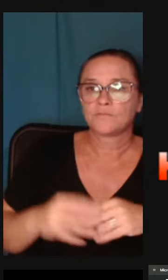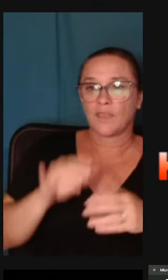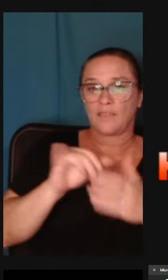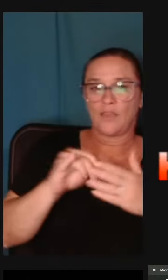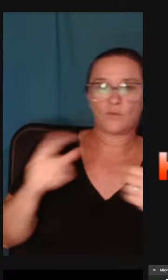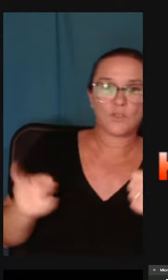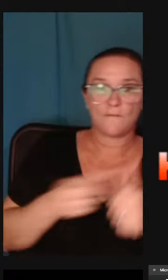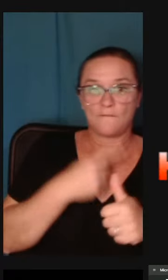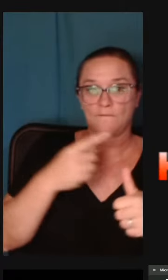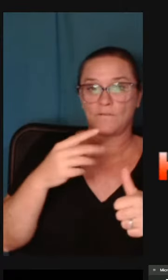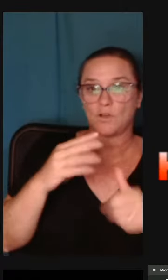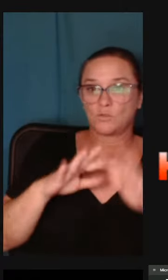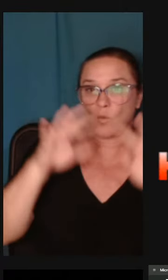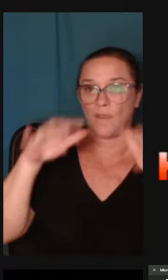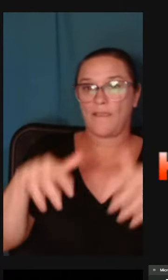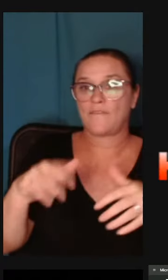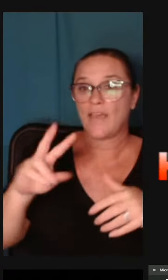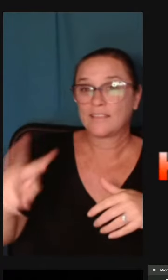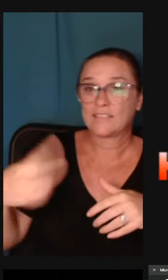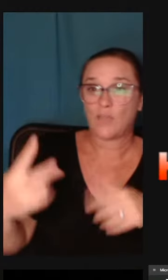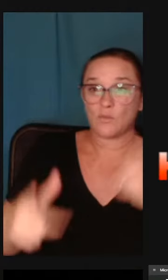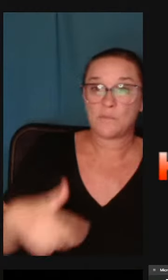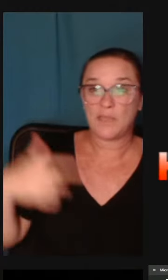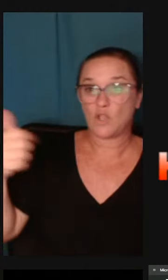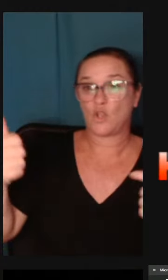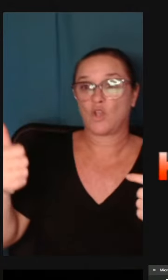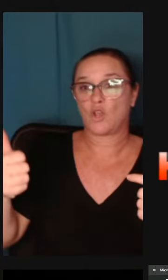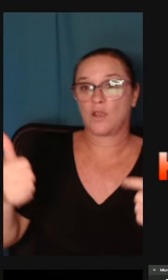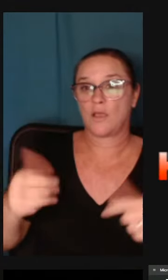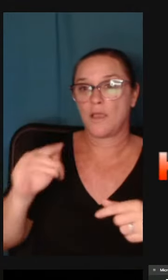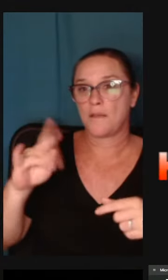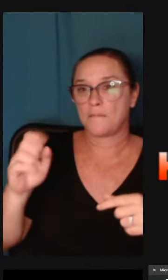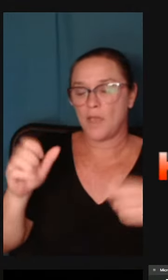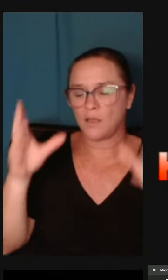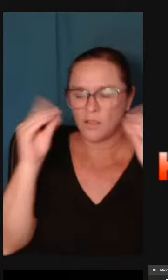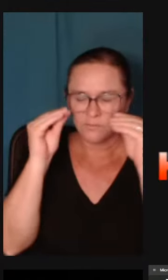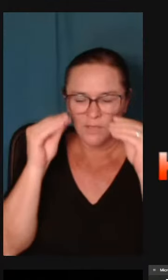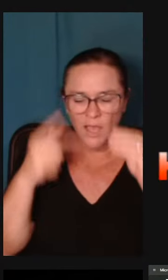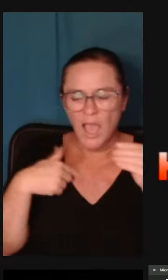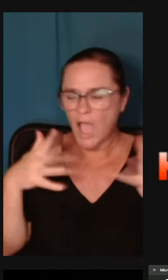wave. The second wave was even bigger. Mike closed his eyes and repeated, "I want to die